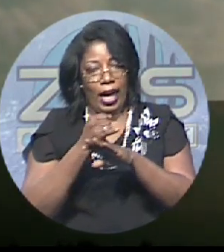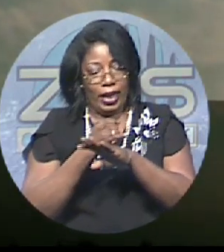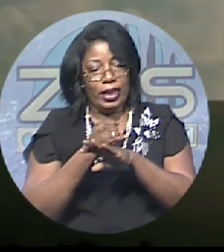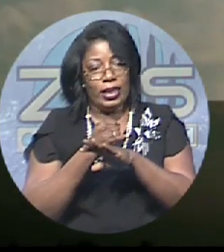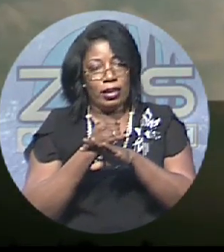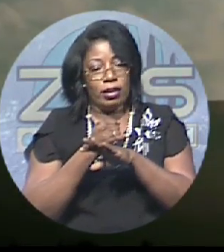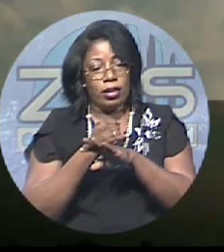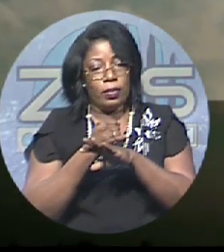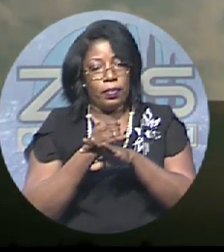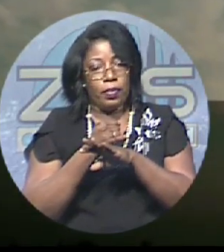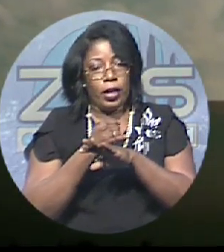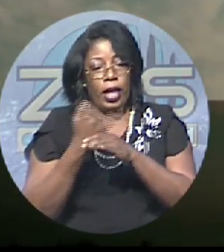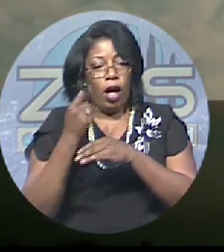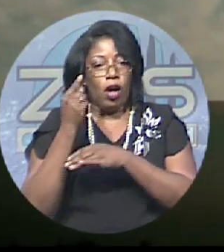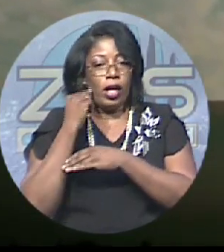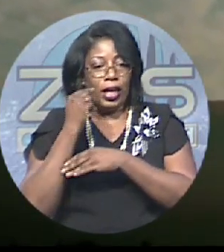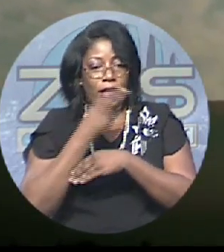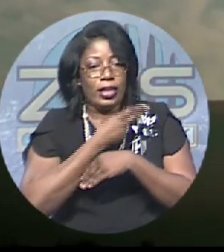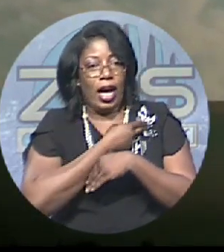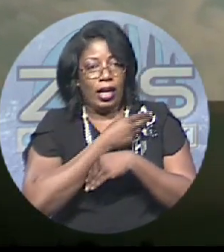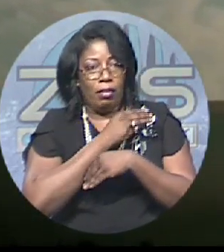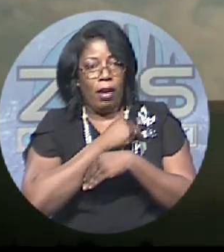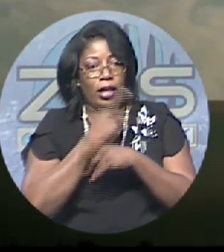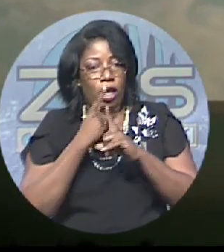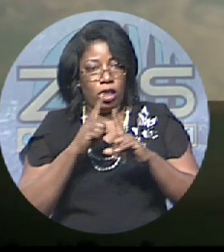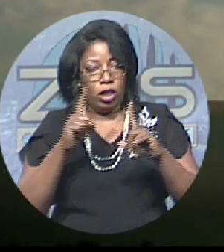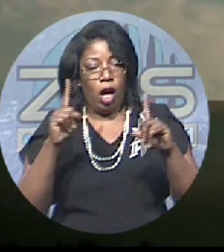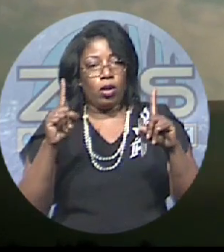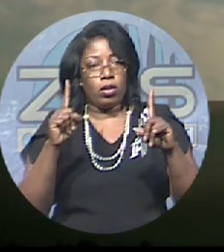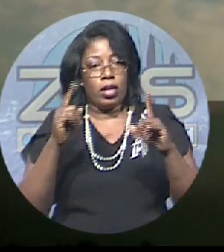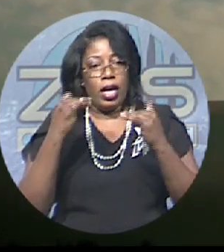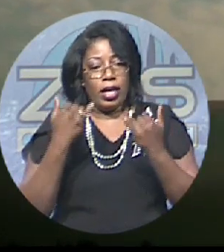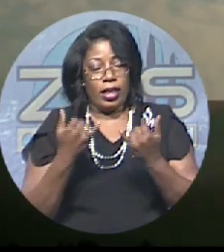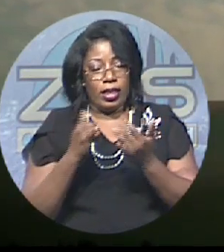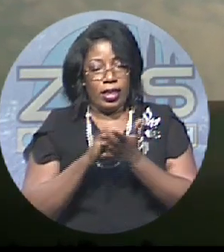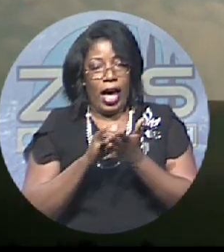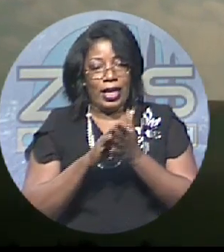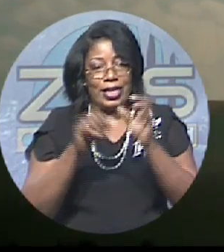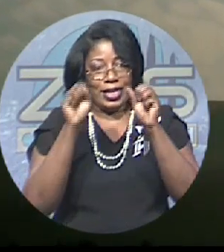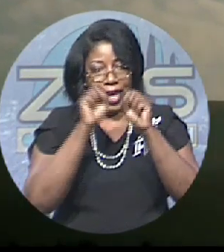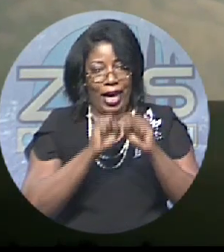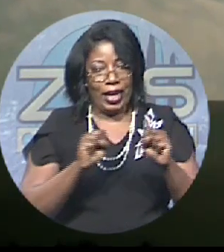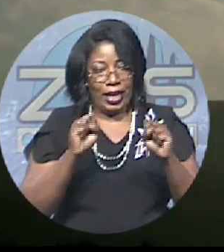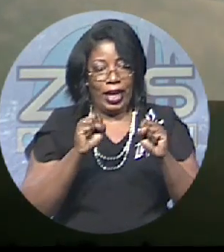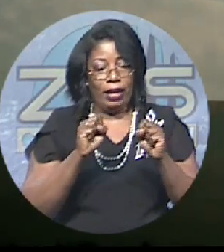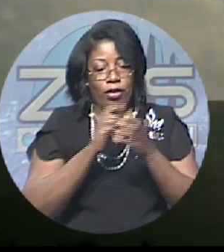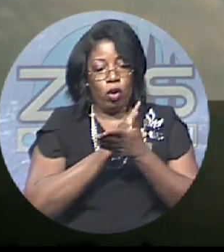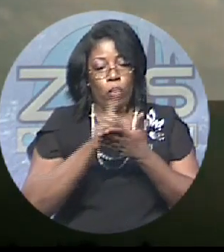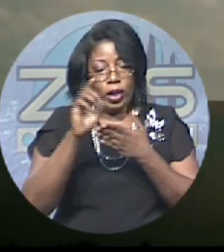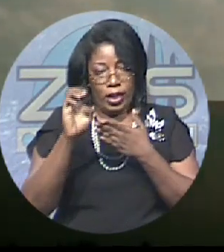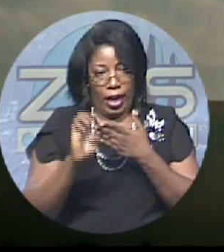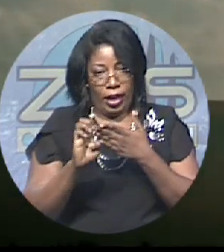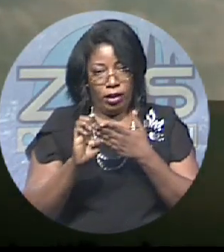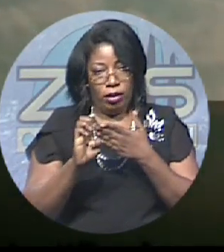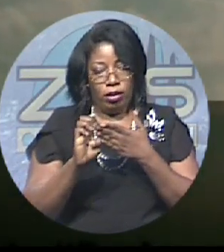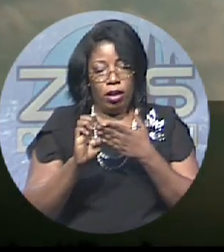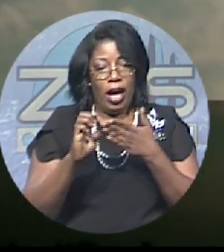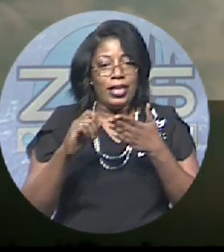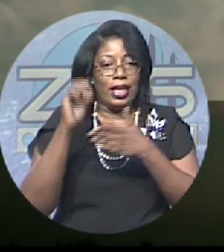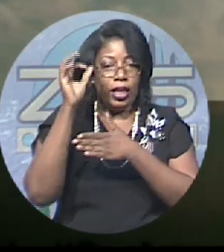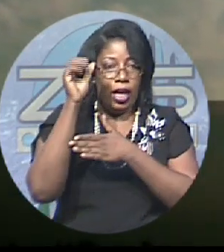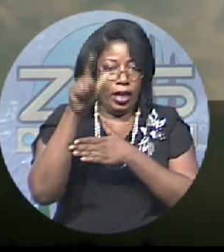and Aviation, the Honorable Glenys Hannah-Martin, today announced that between Saturday over the weekend until further